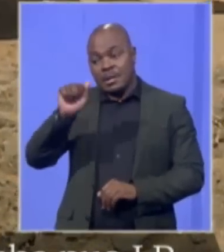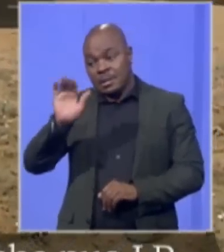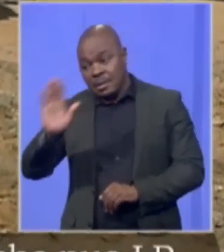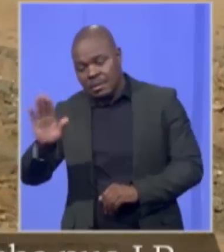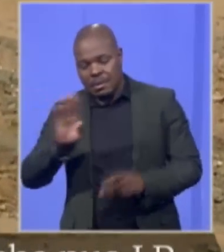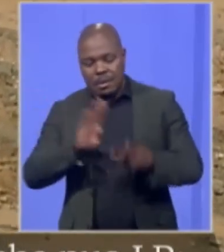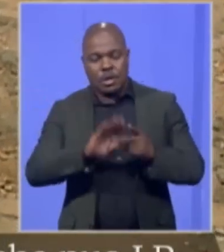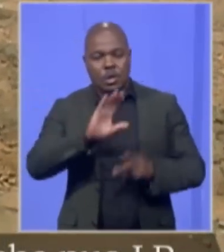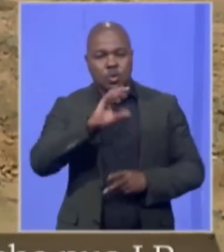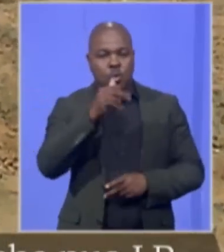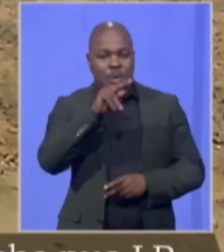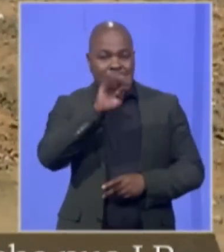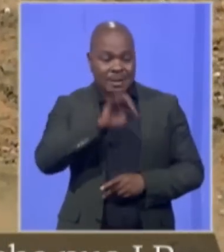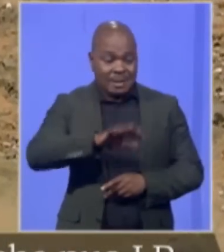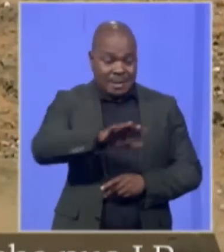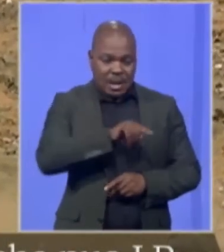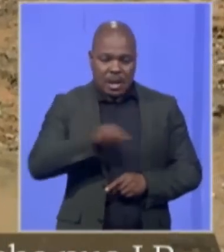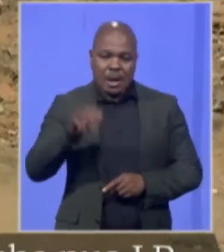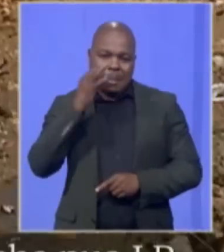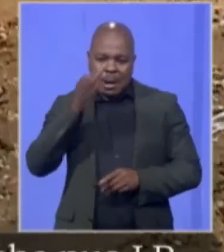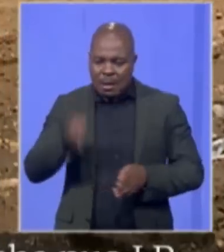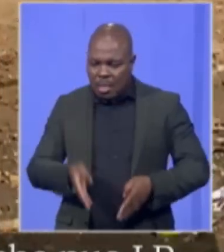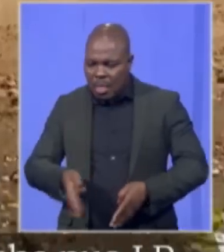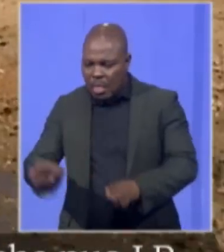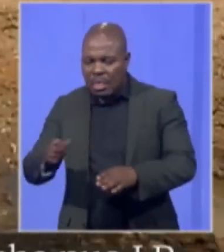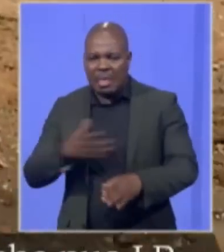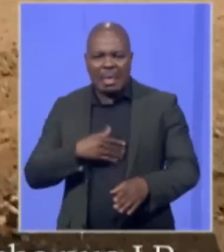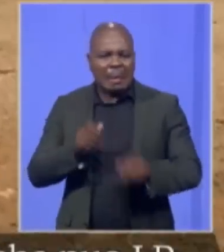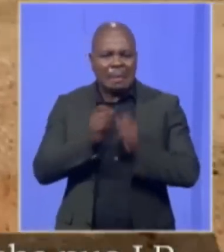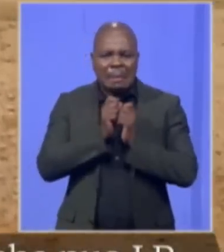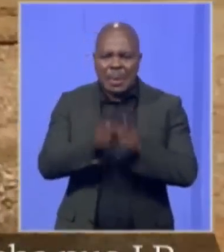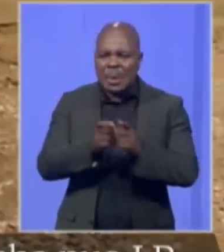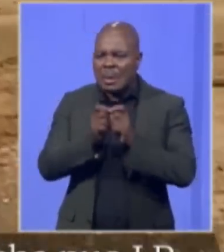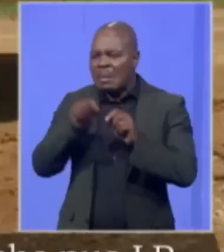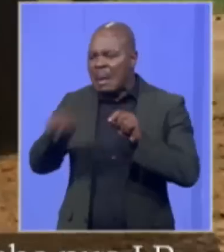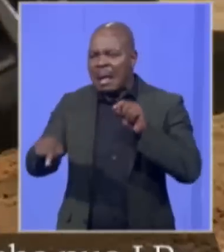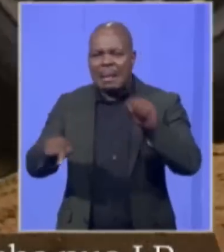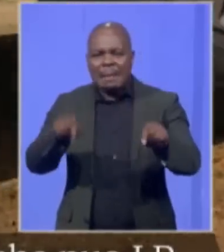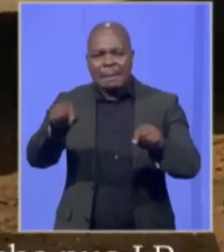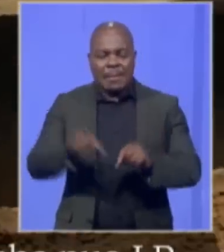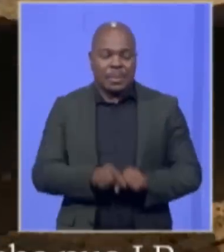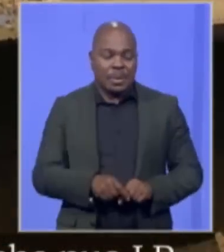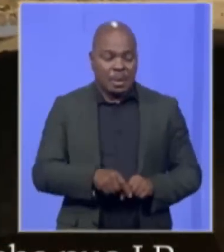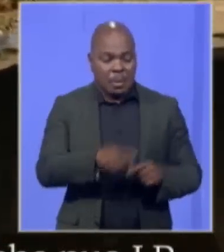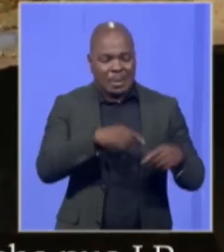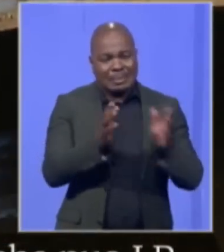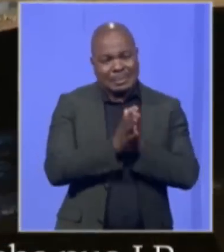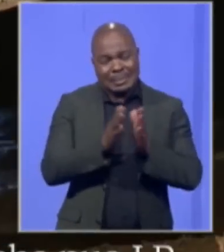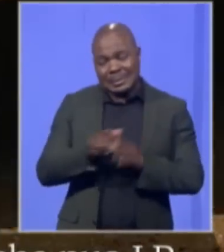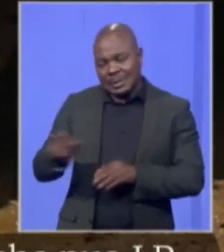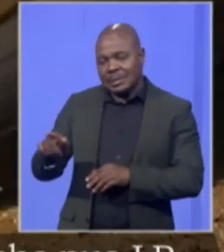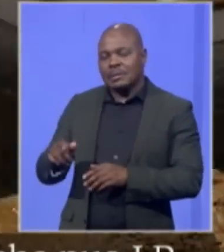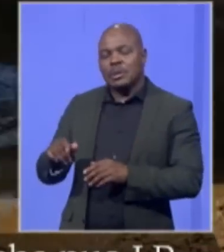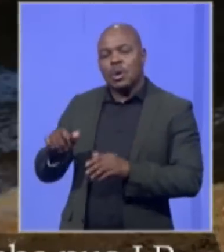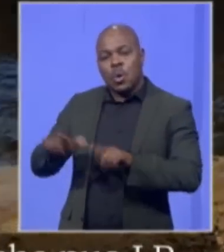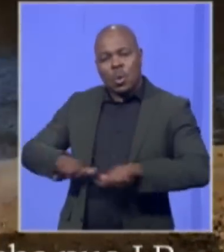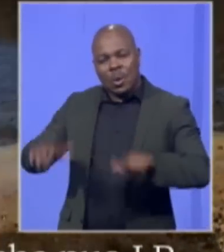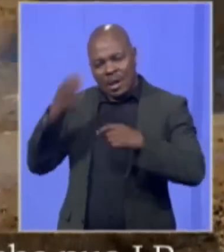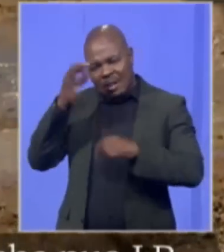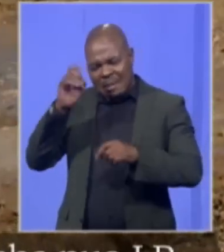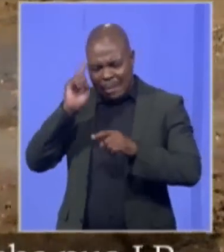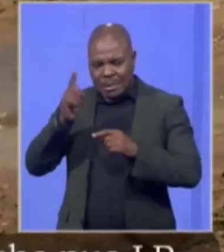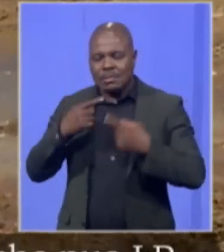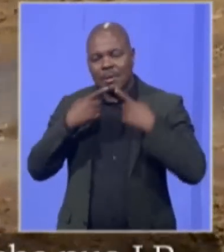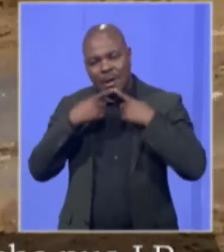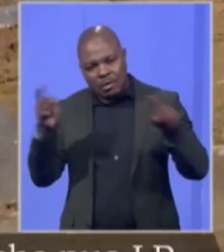ba re tsela ya kwa lefelong e tletse dikhuti. Ba dirile boikuelo gore puso selegae e itsise kamano a go tlhabolola maemo